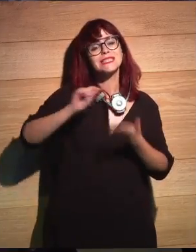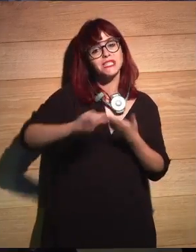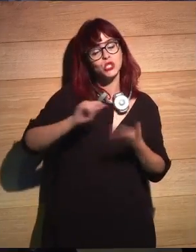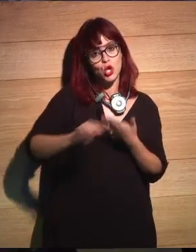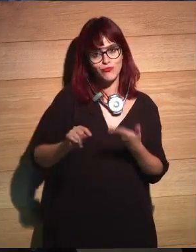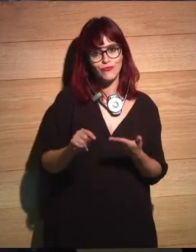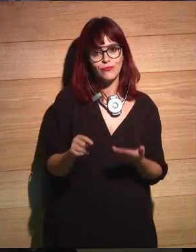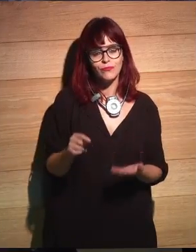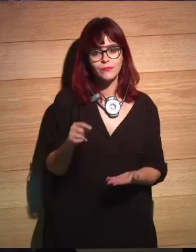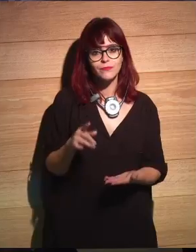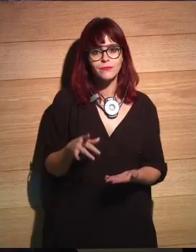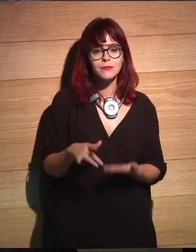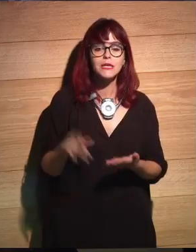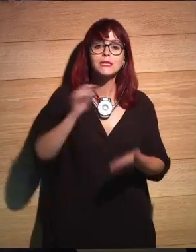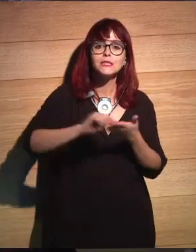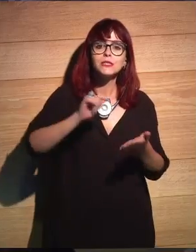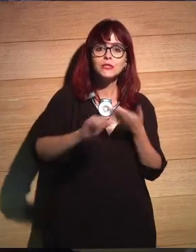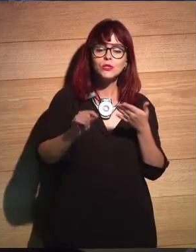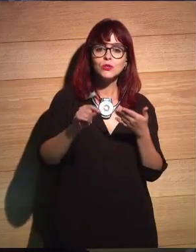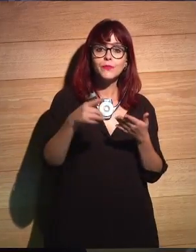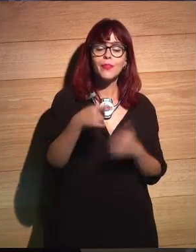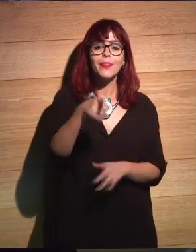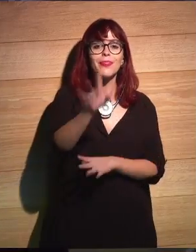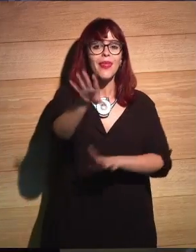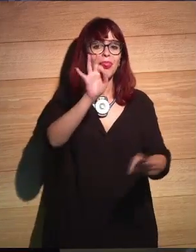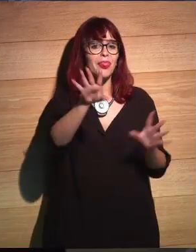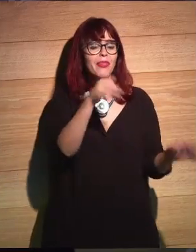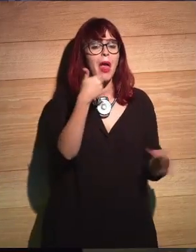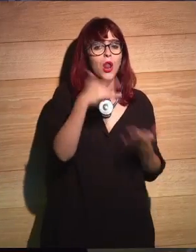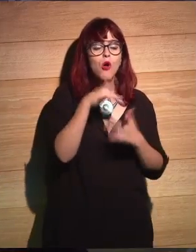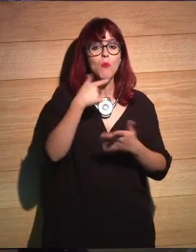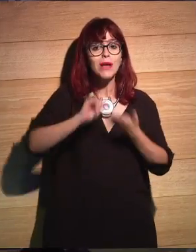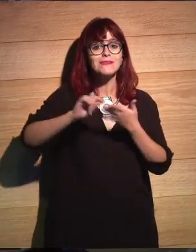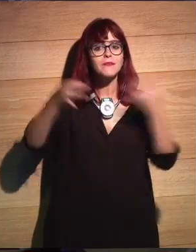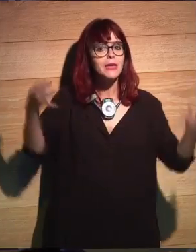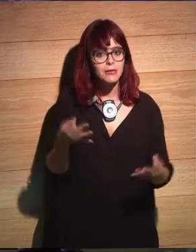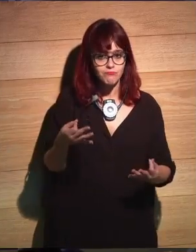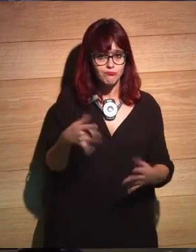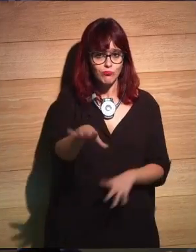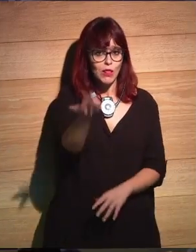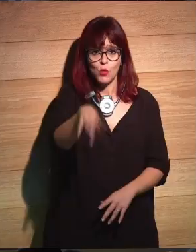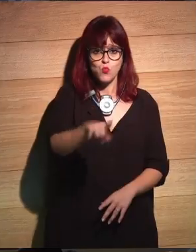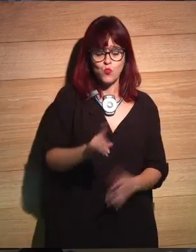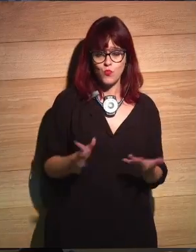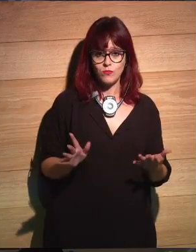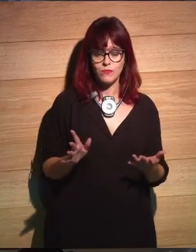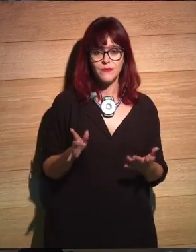I think that writers do not really choose about what they